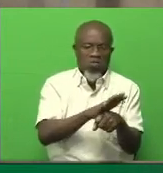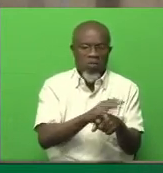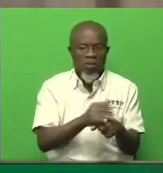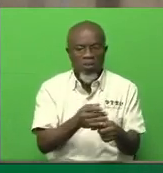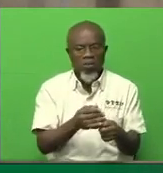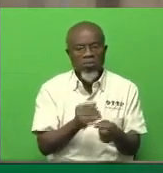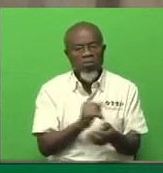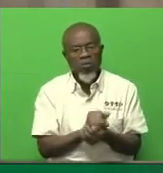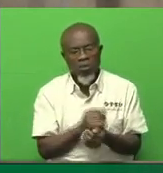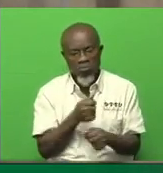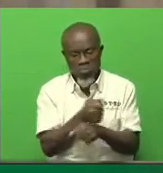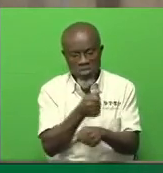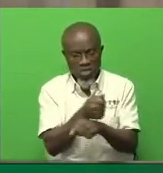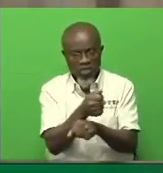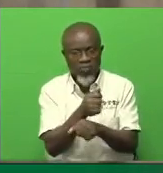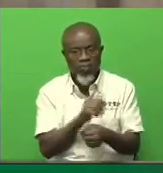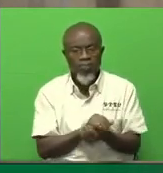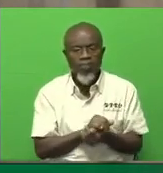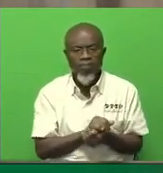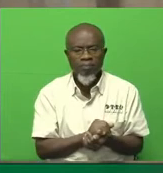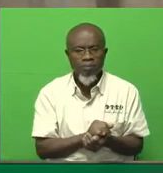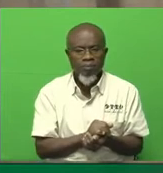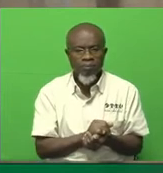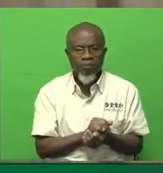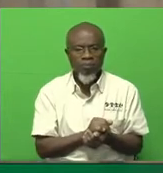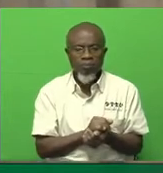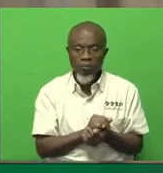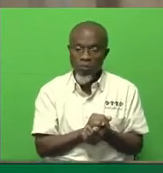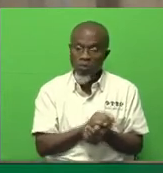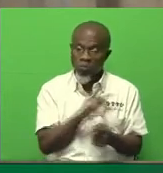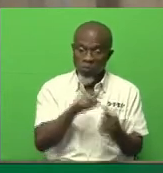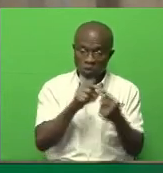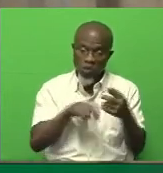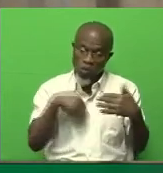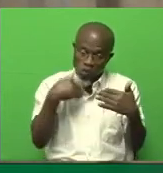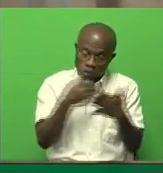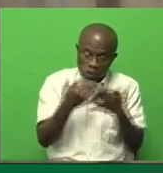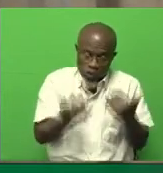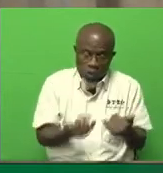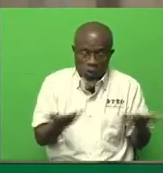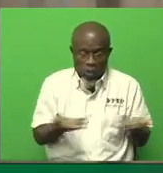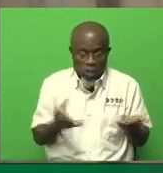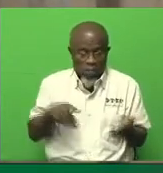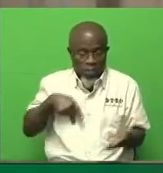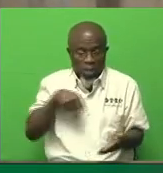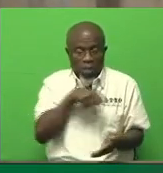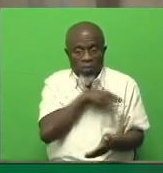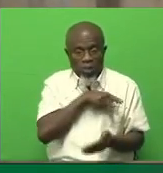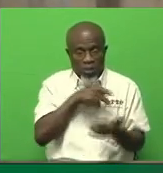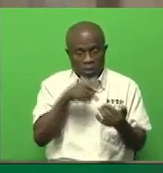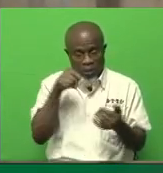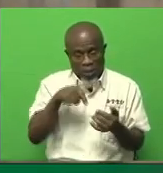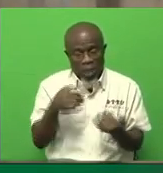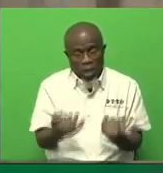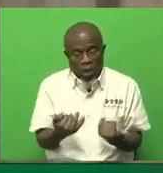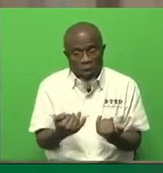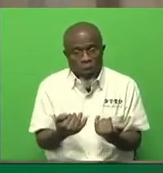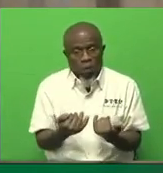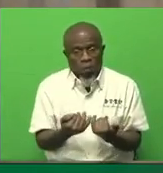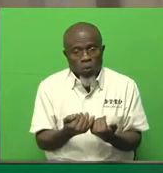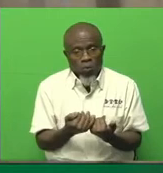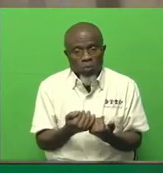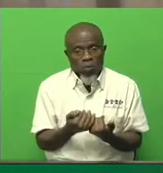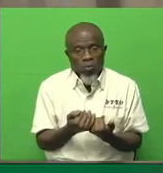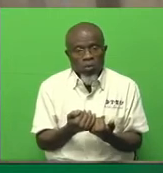and so when you when you come to the Parliament and now mind you why I'm